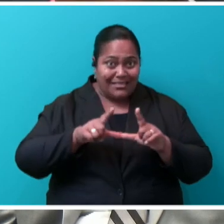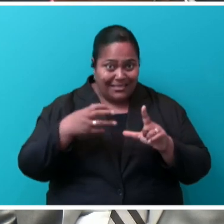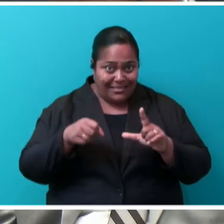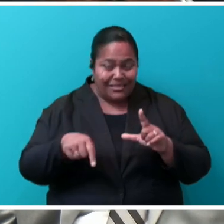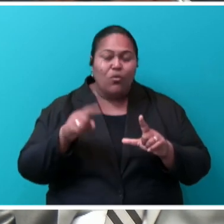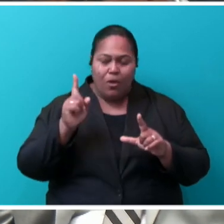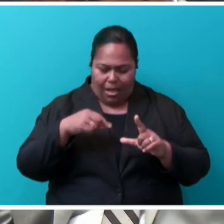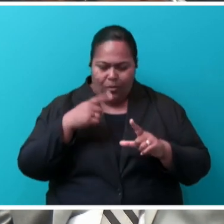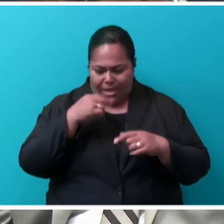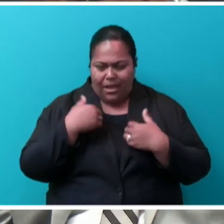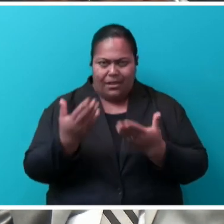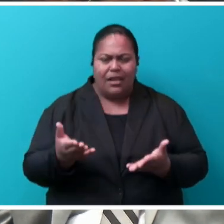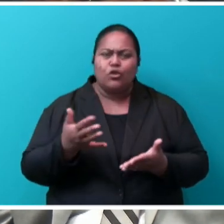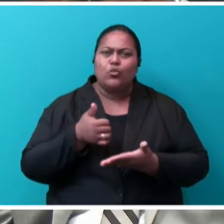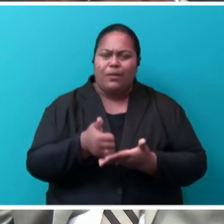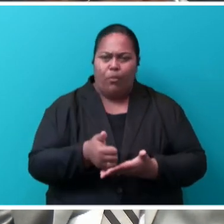I suppose